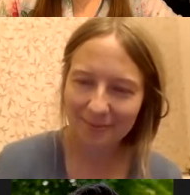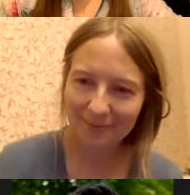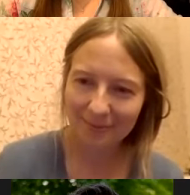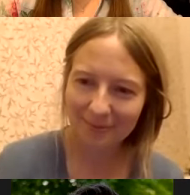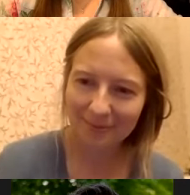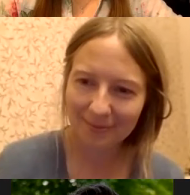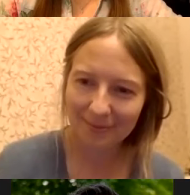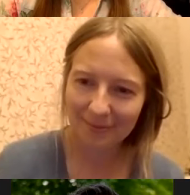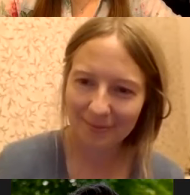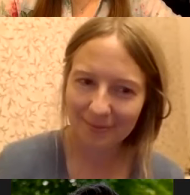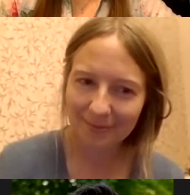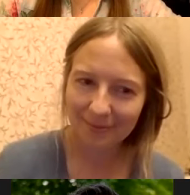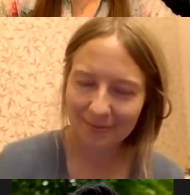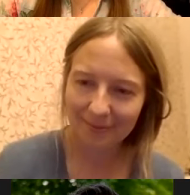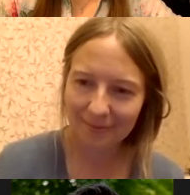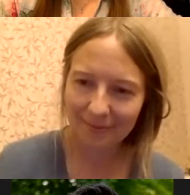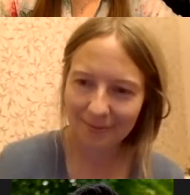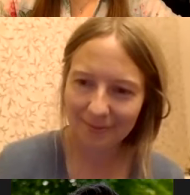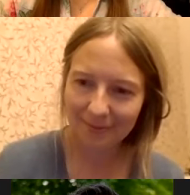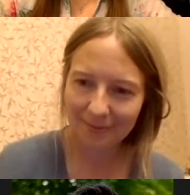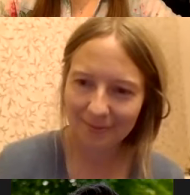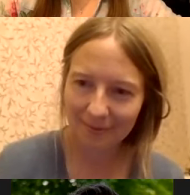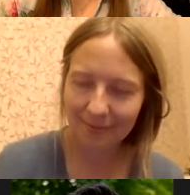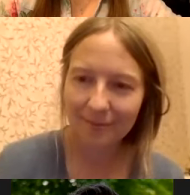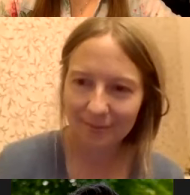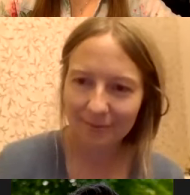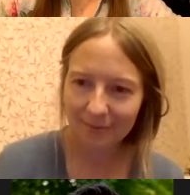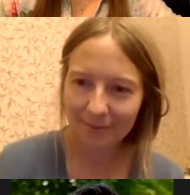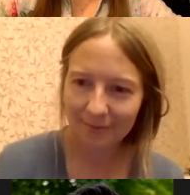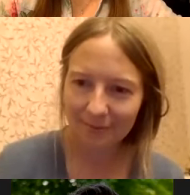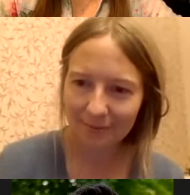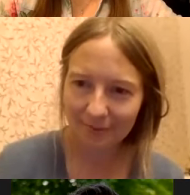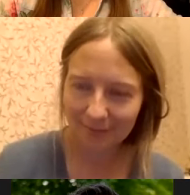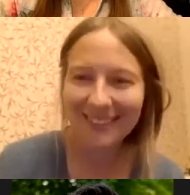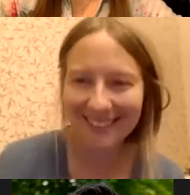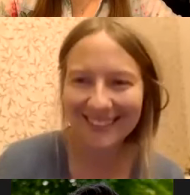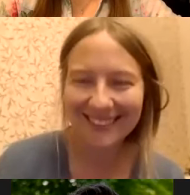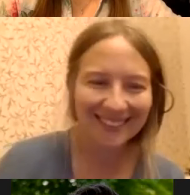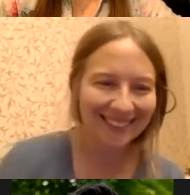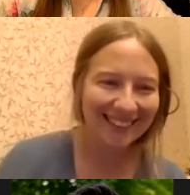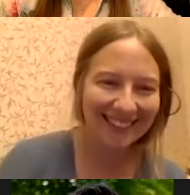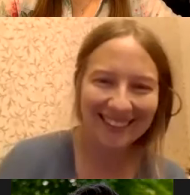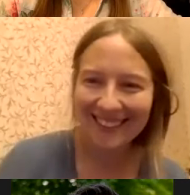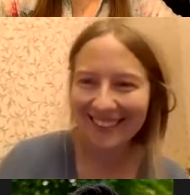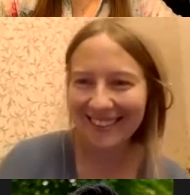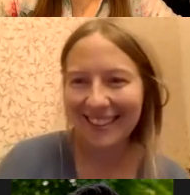But so far I think making component receptor from mirror cells is much harder than making rod photoreceptor cells.